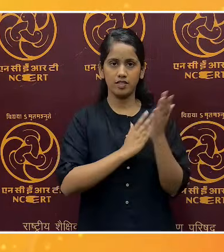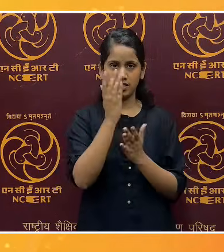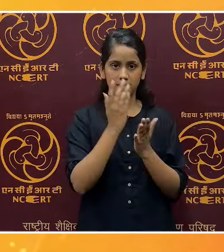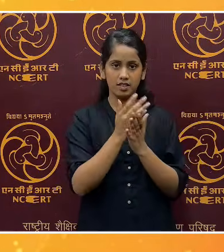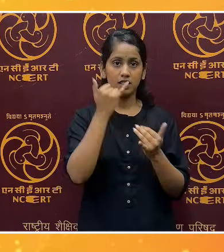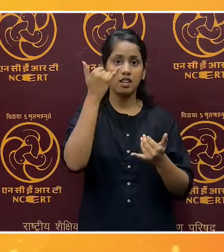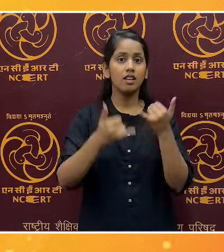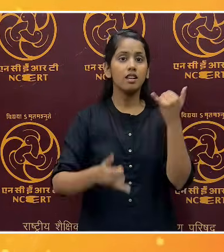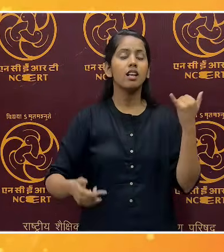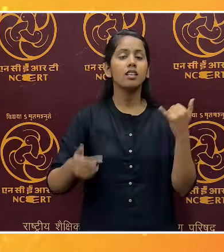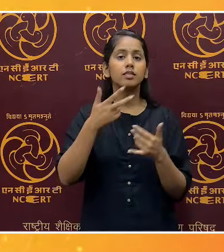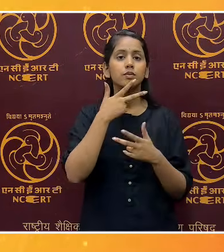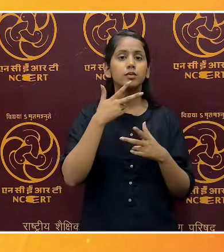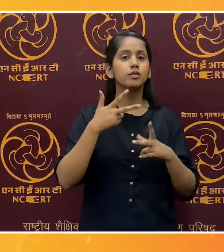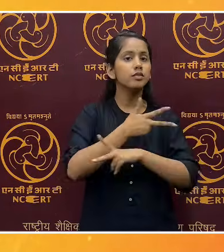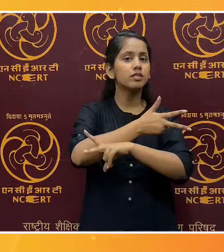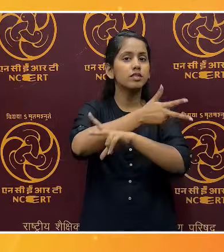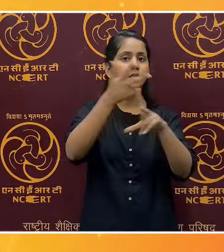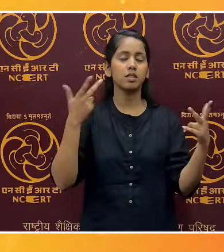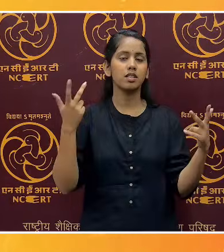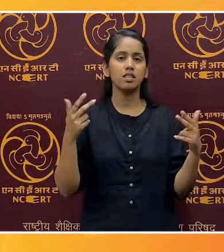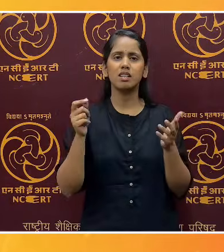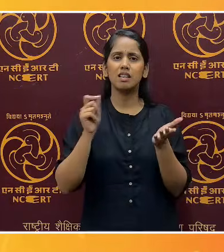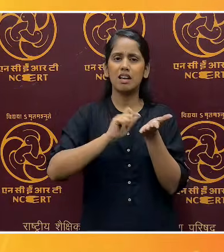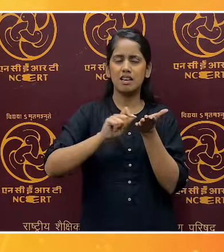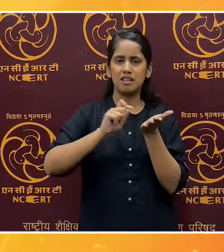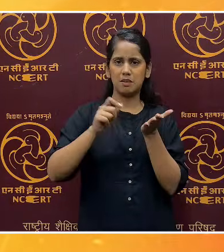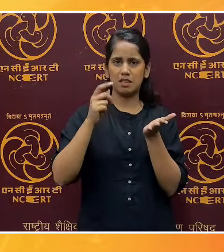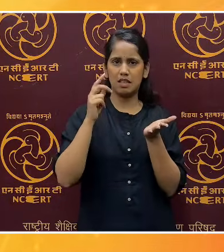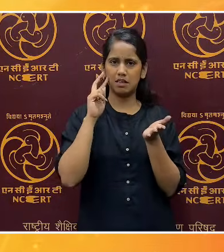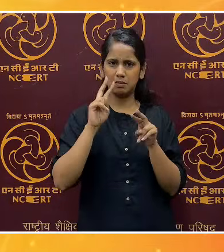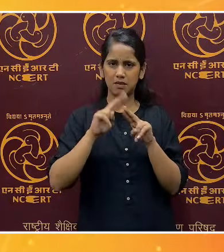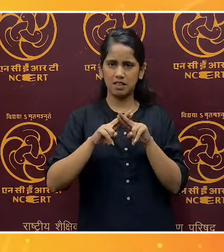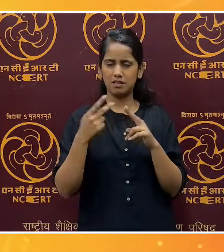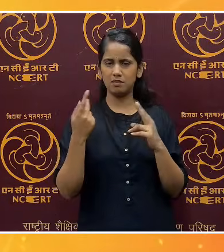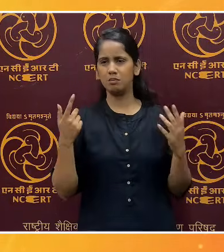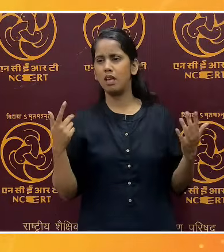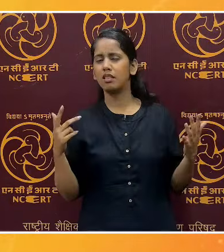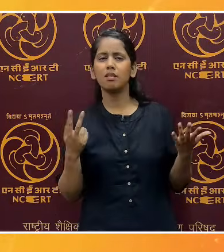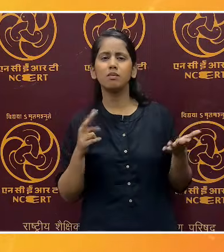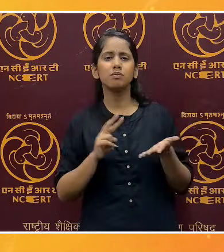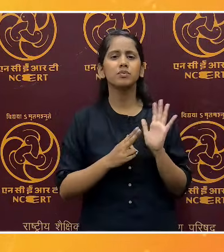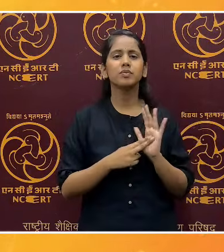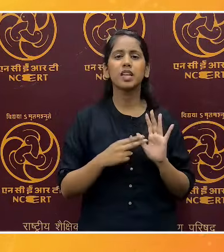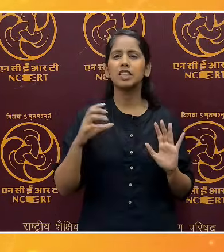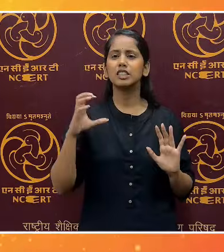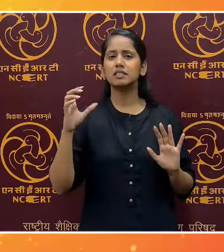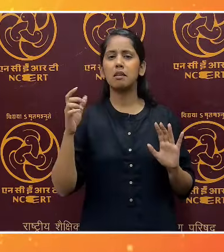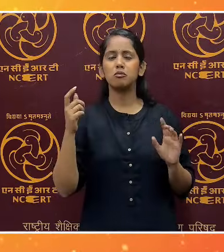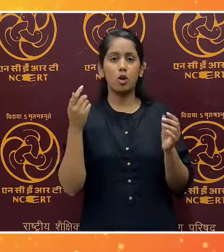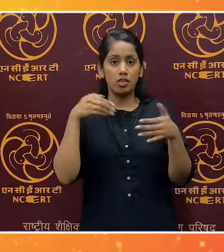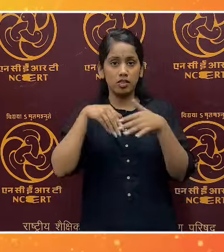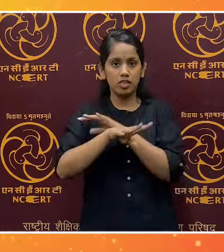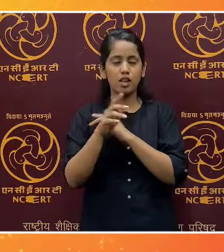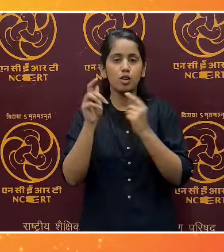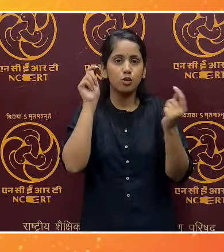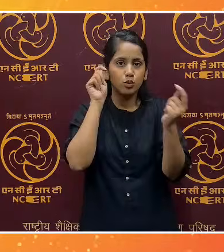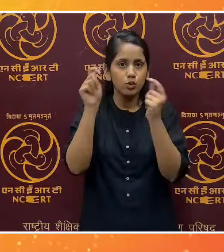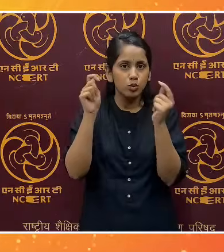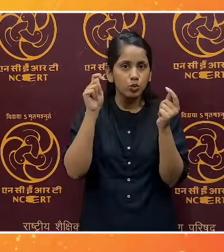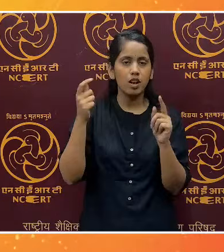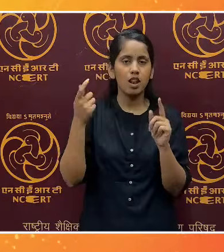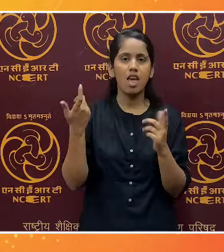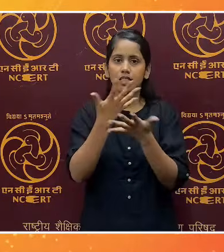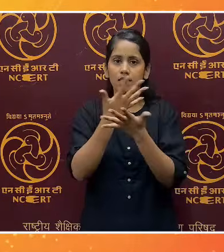last is the asset gathering and the tech rehearsal. Asset gathering means hiring of a crew, cast, and the Props equipments. also?